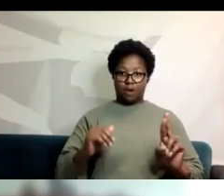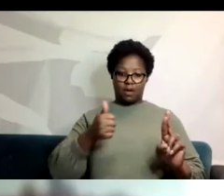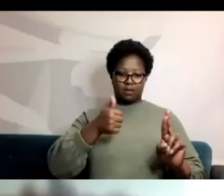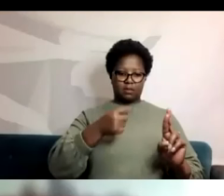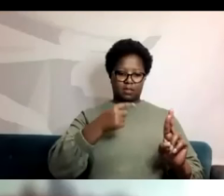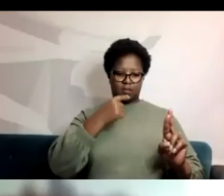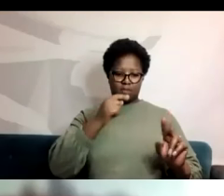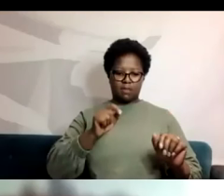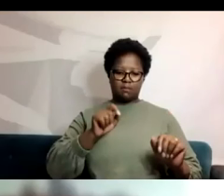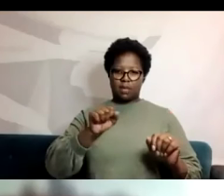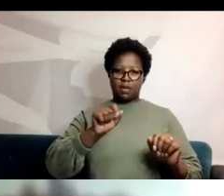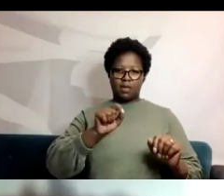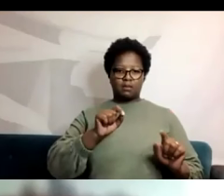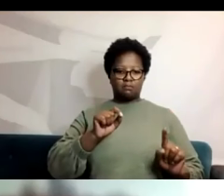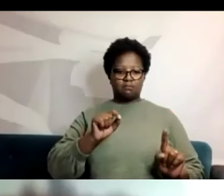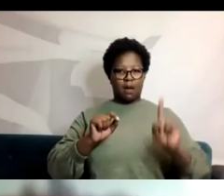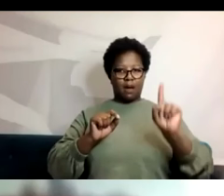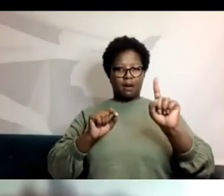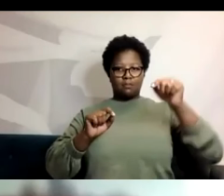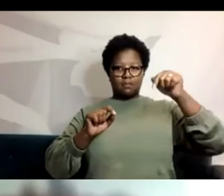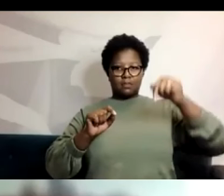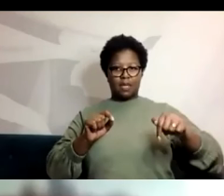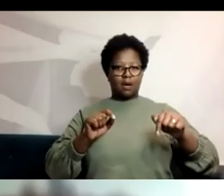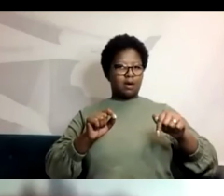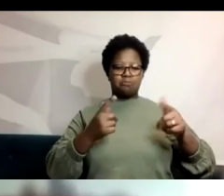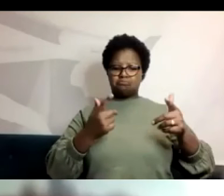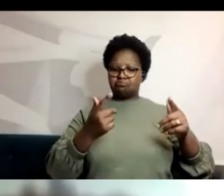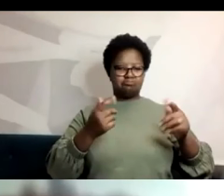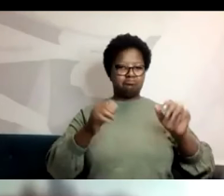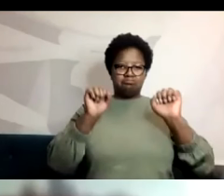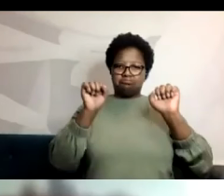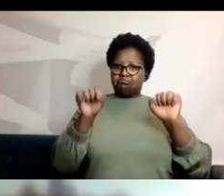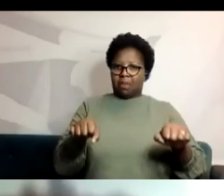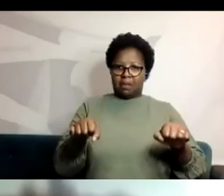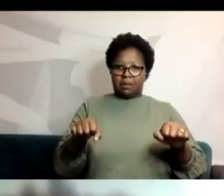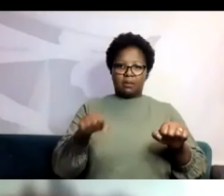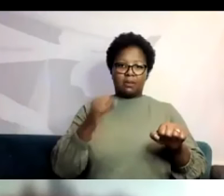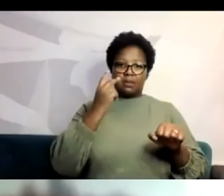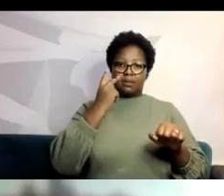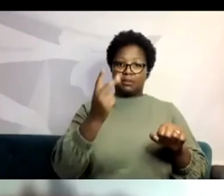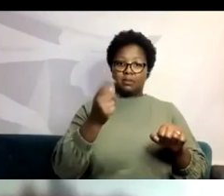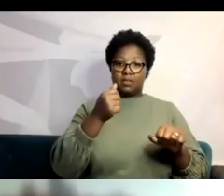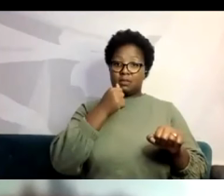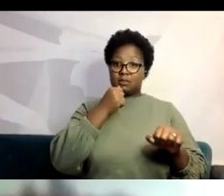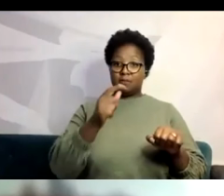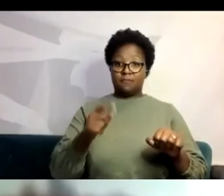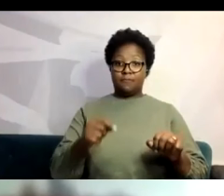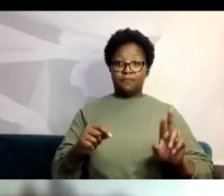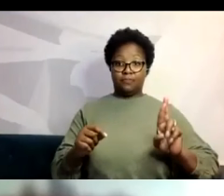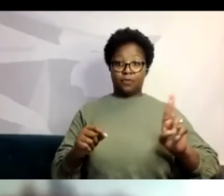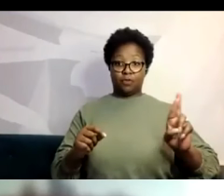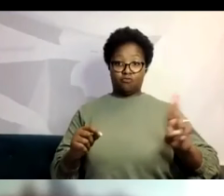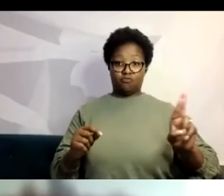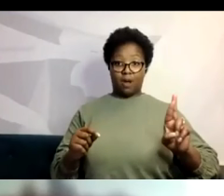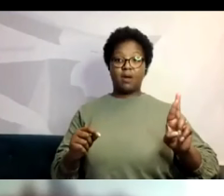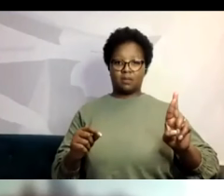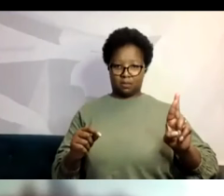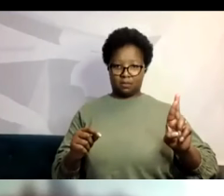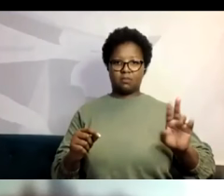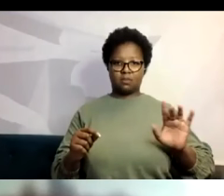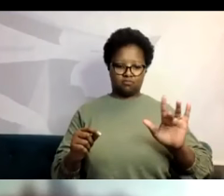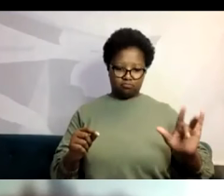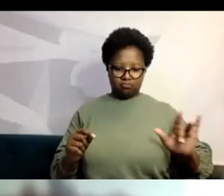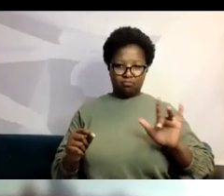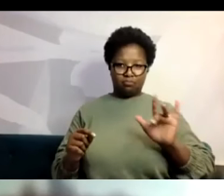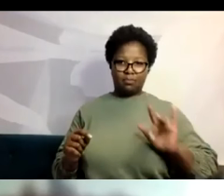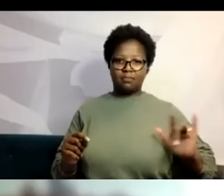down. And as you can see, he uses his right side. This is where he has most of